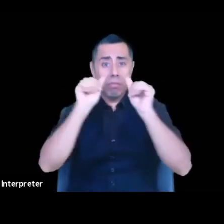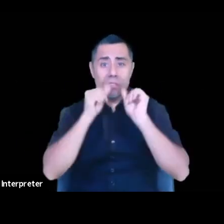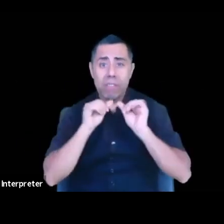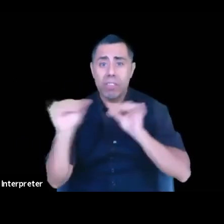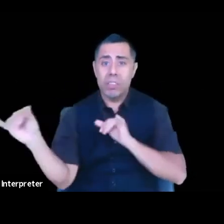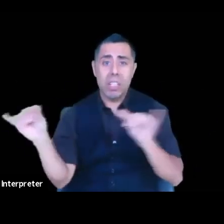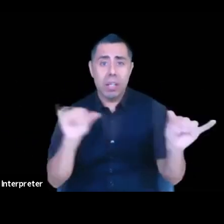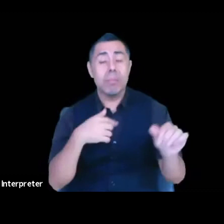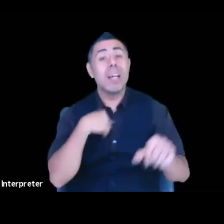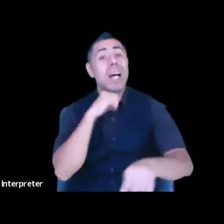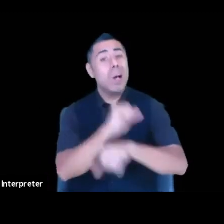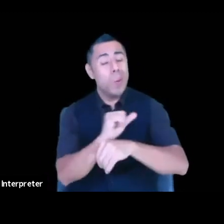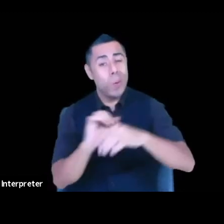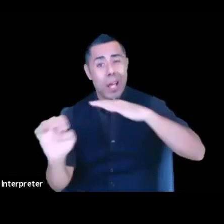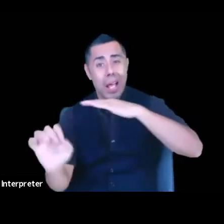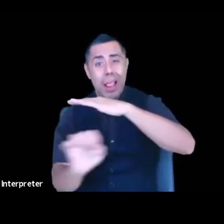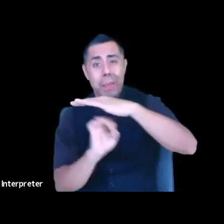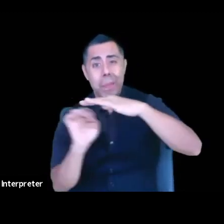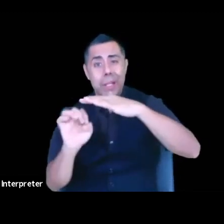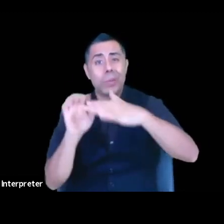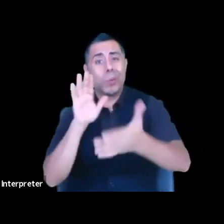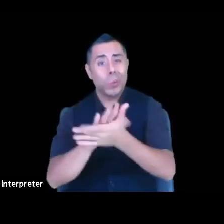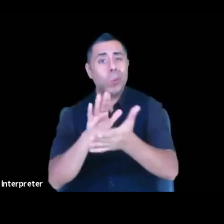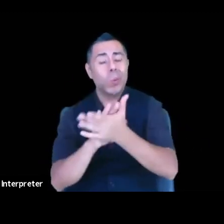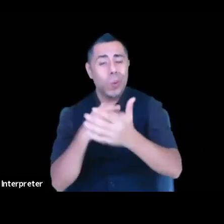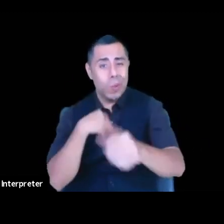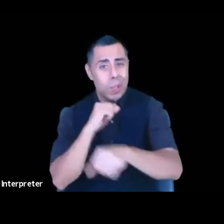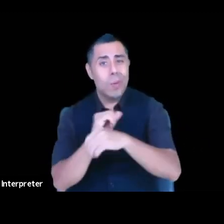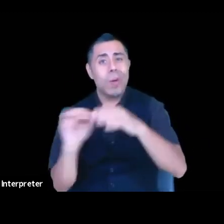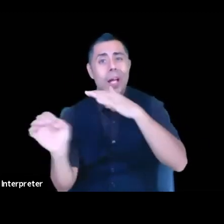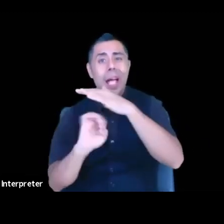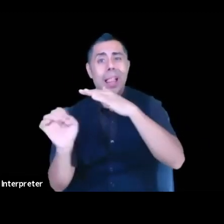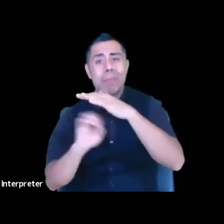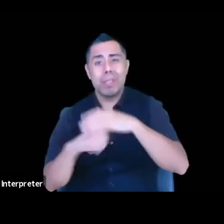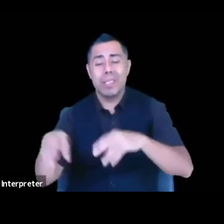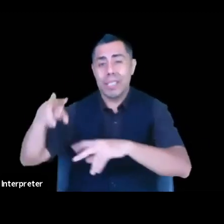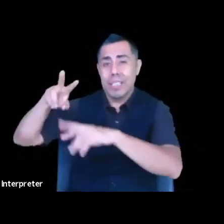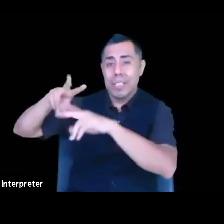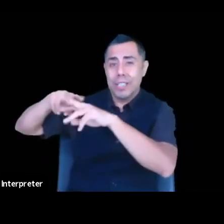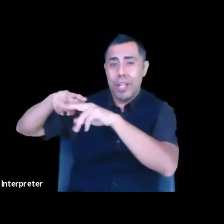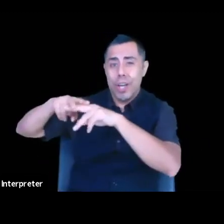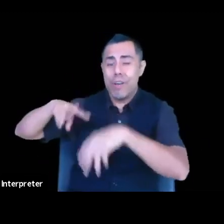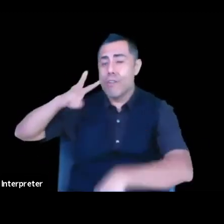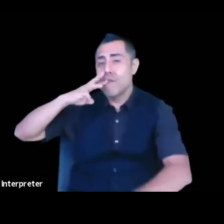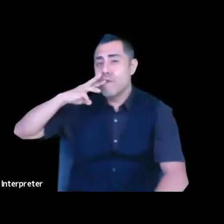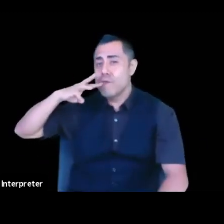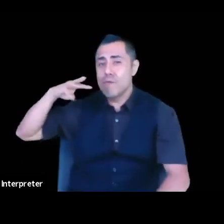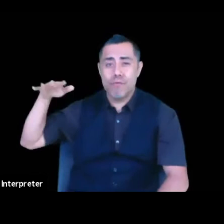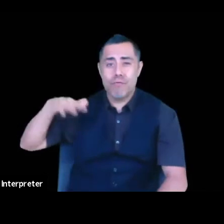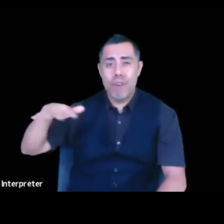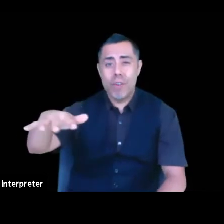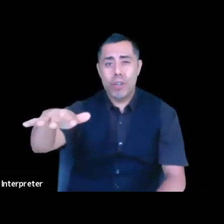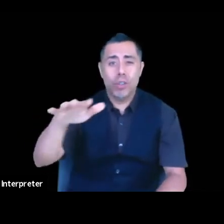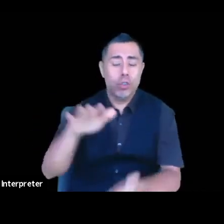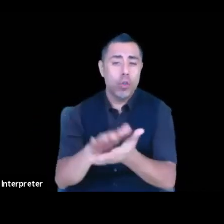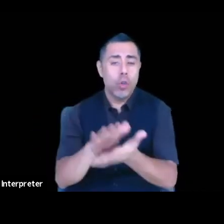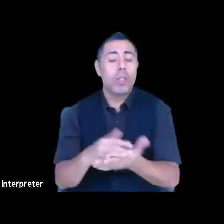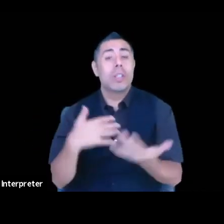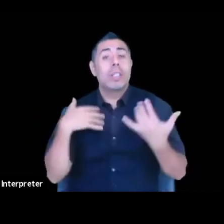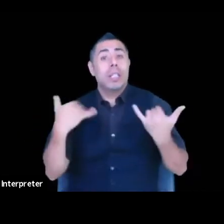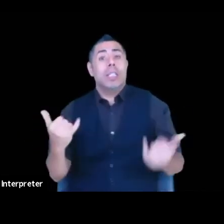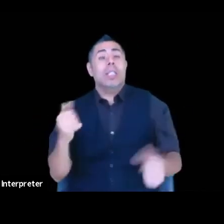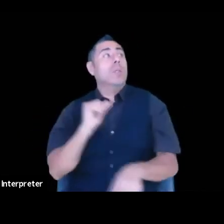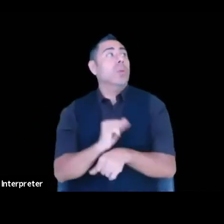at the Salt River Elementary School. I've now worked for my community for 20, going, this August will be